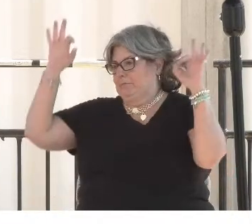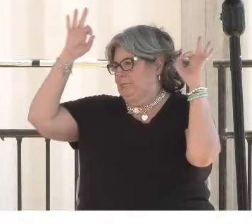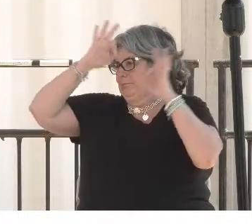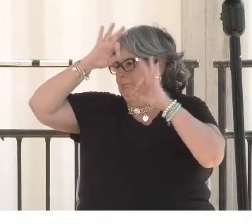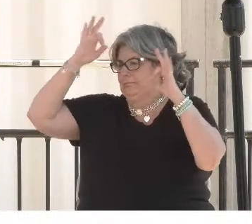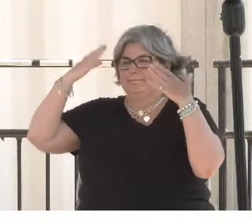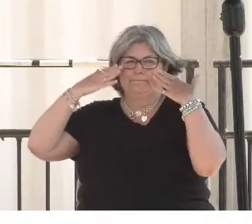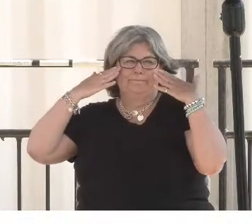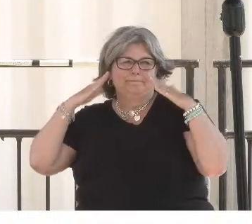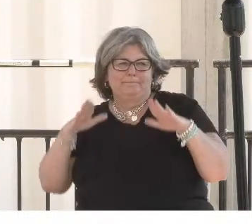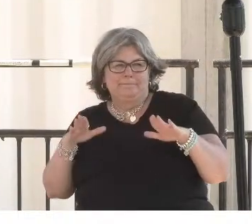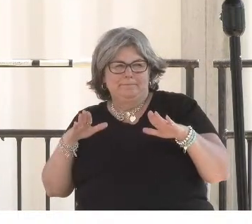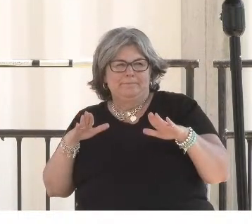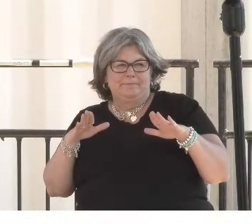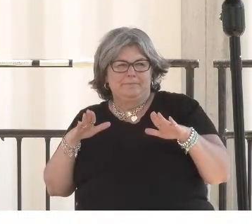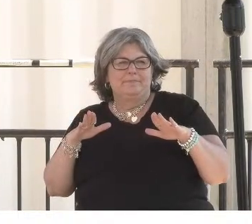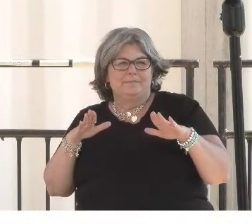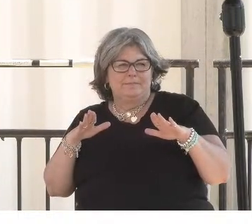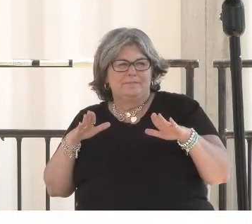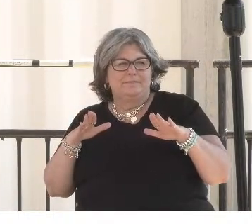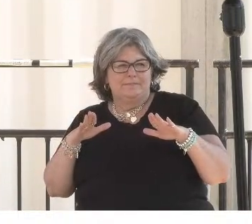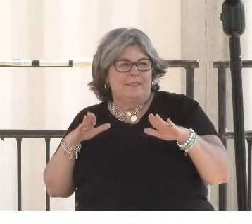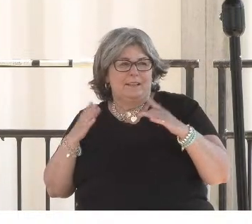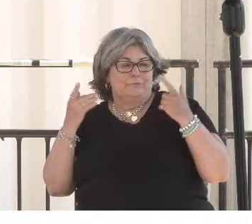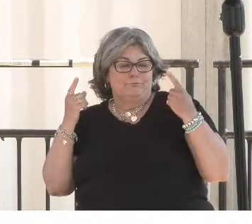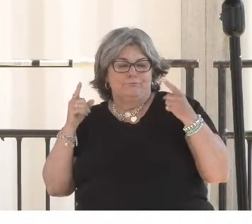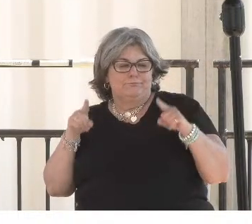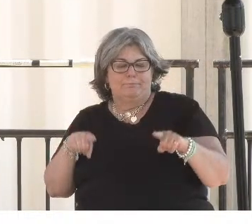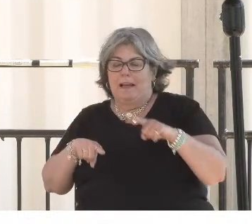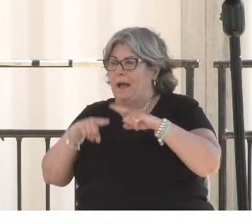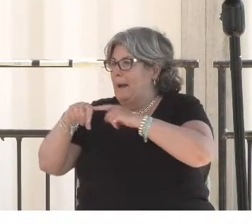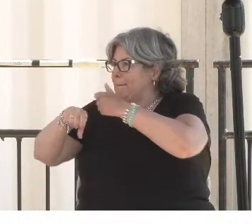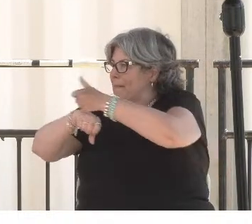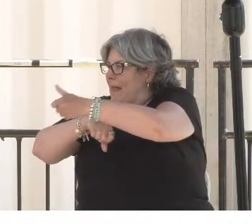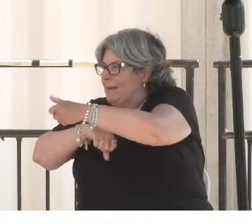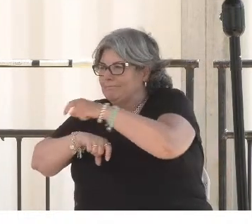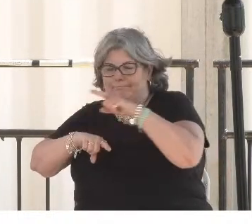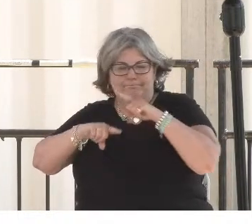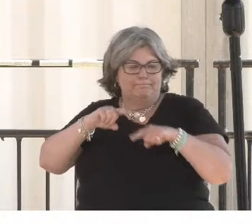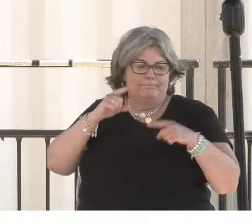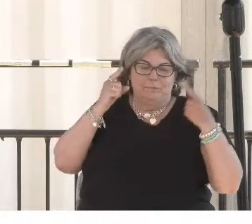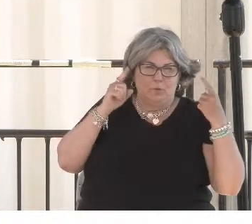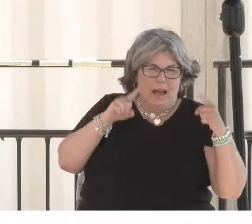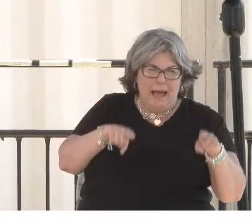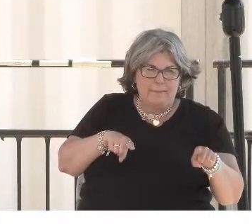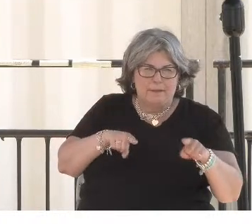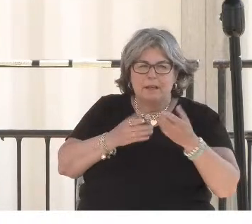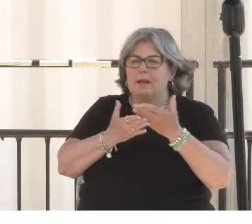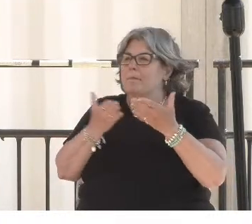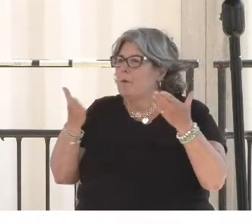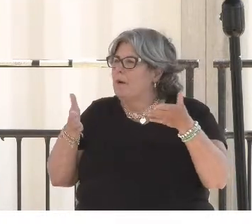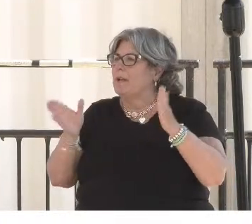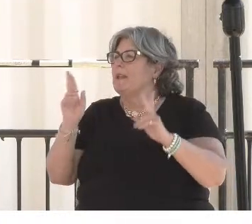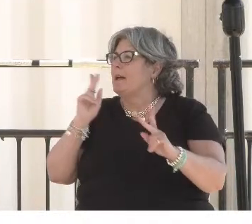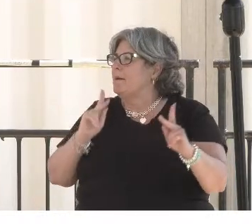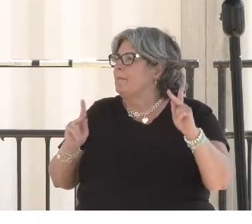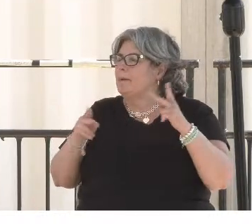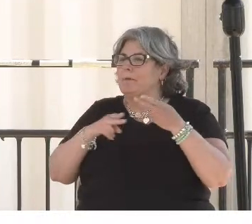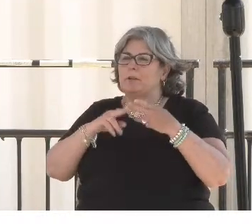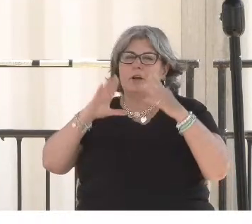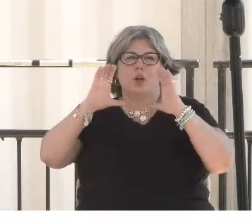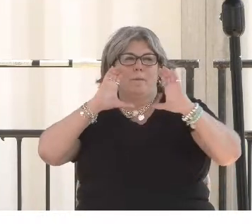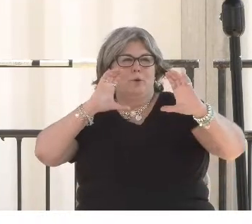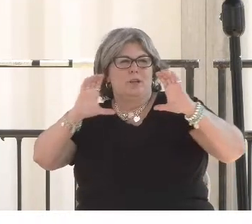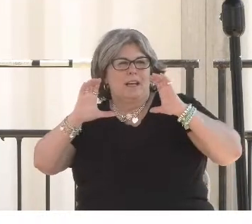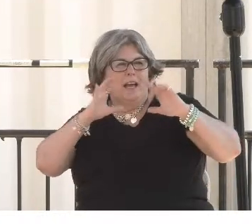about this, which is just the way it is. I can't blame anybody. It's just the way it is. But we can let people know. You mentioned communication